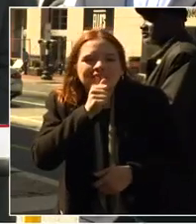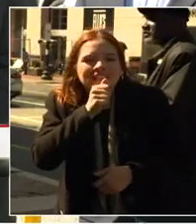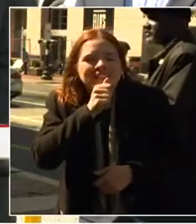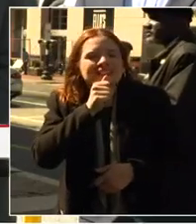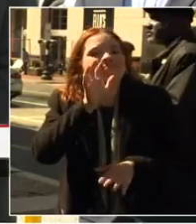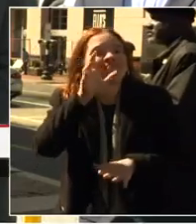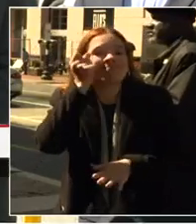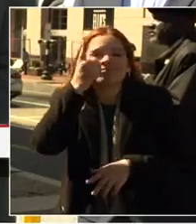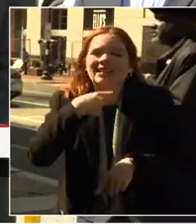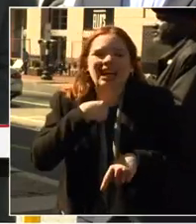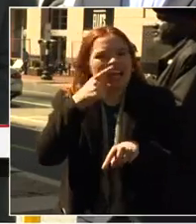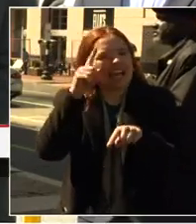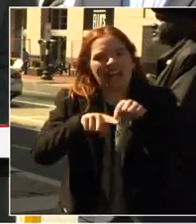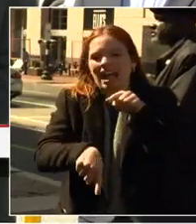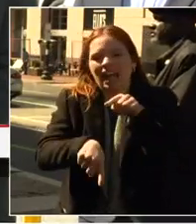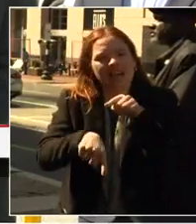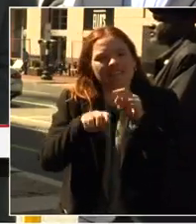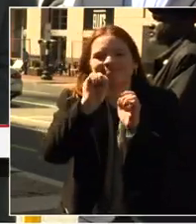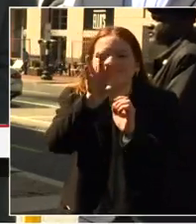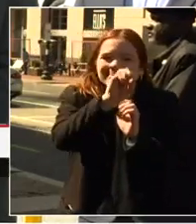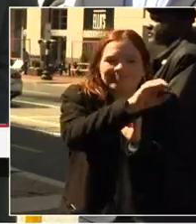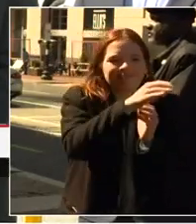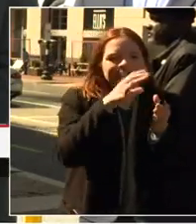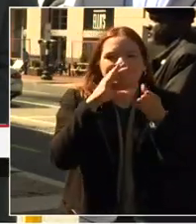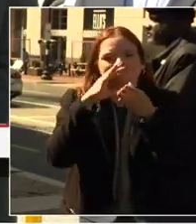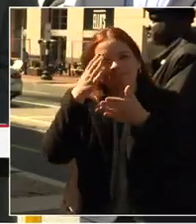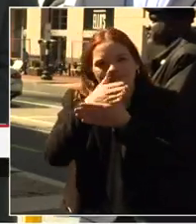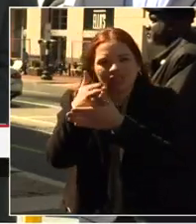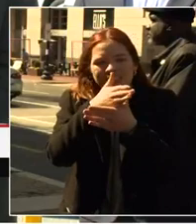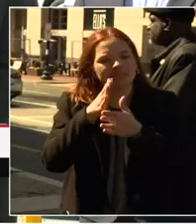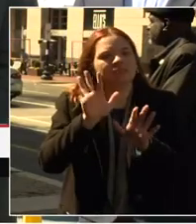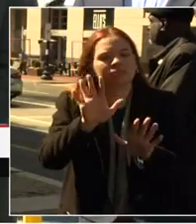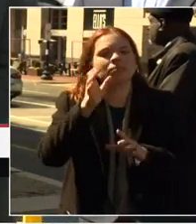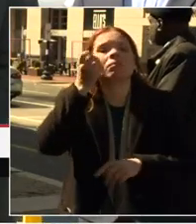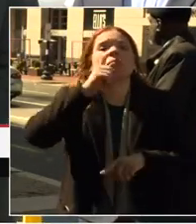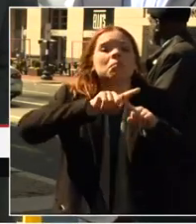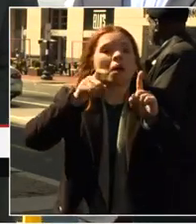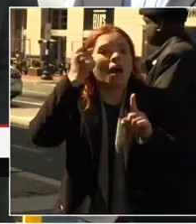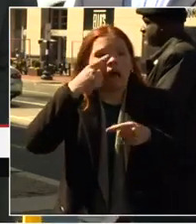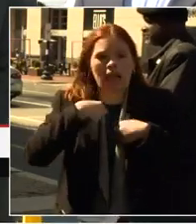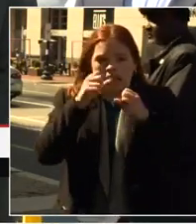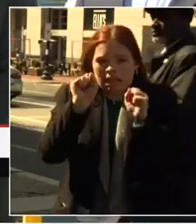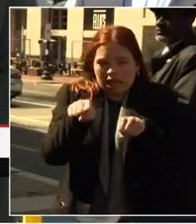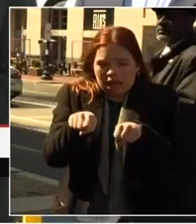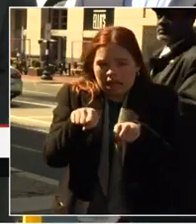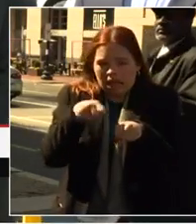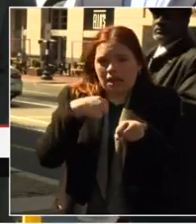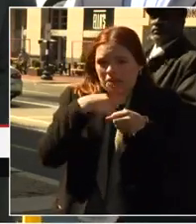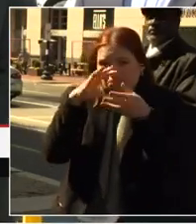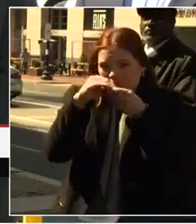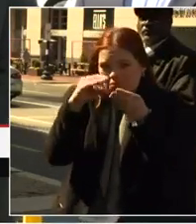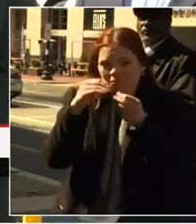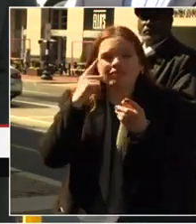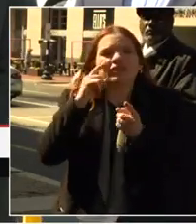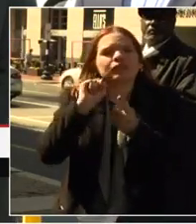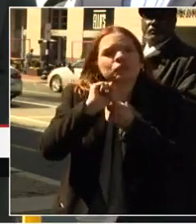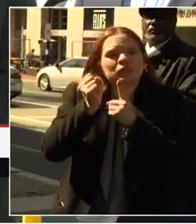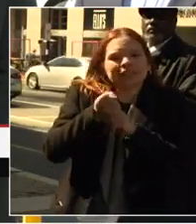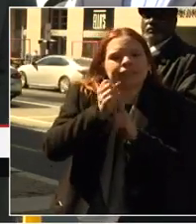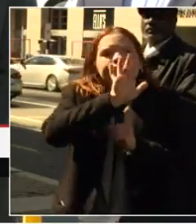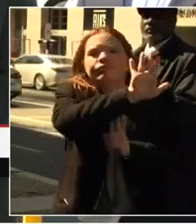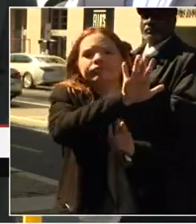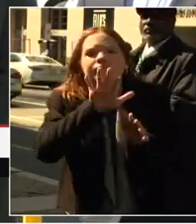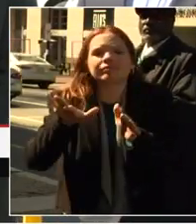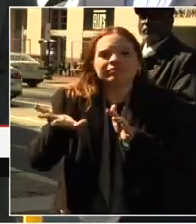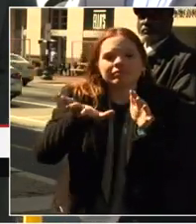it further. However, I am able to say that the circumstances of his departure led me to initiate